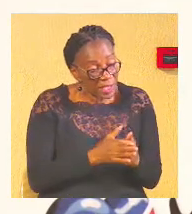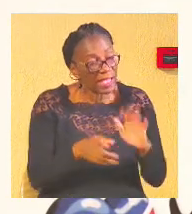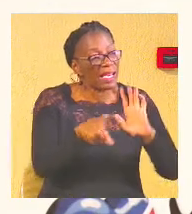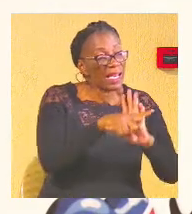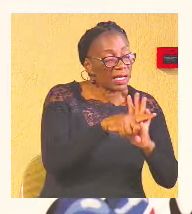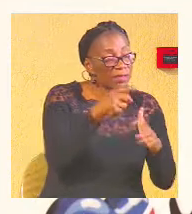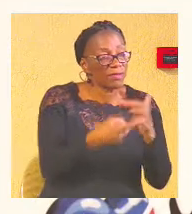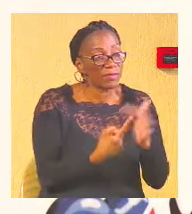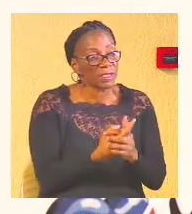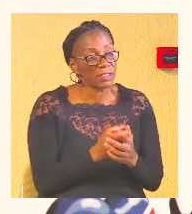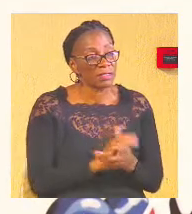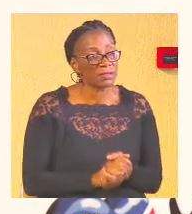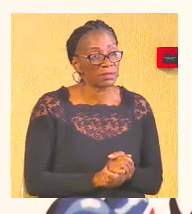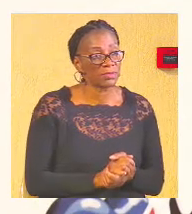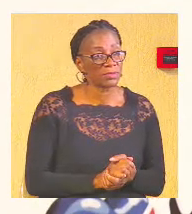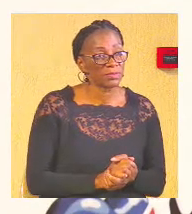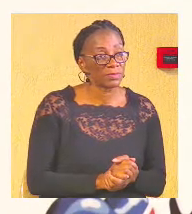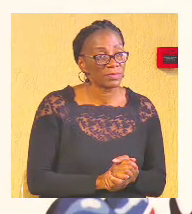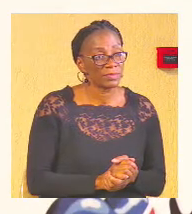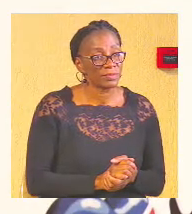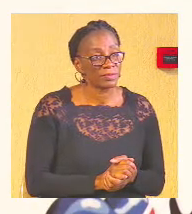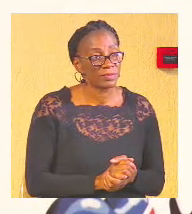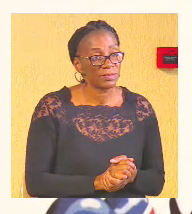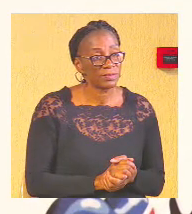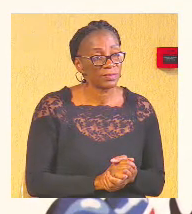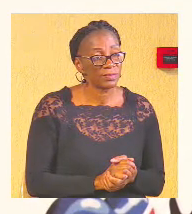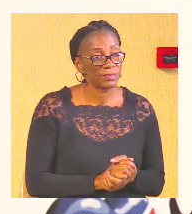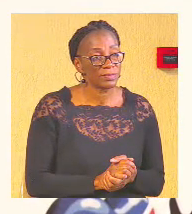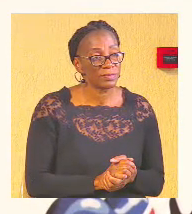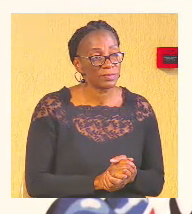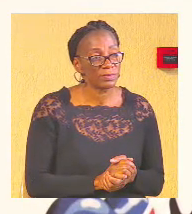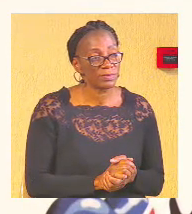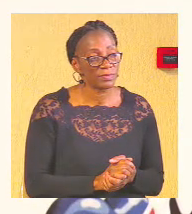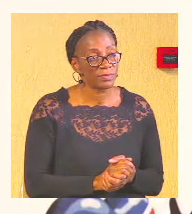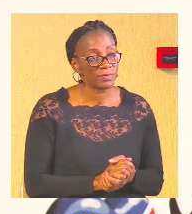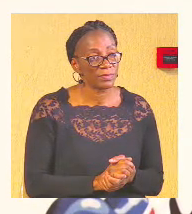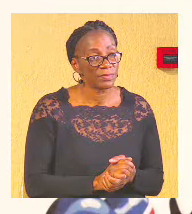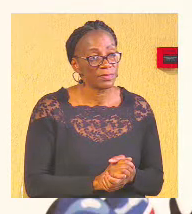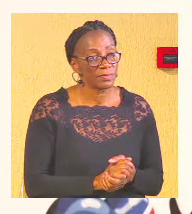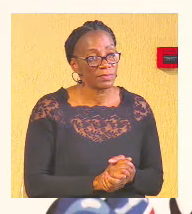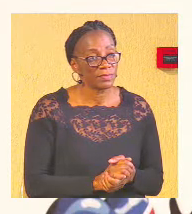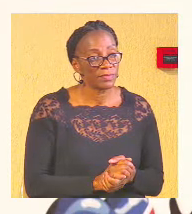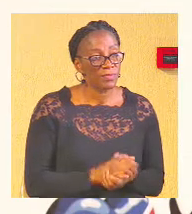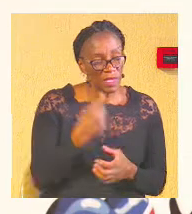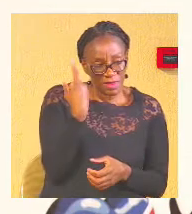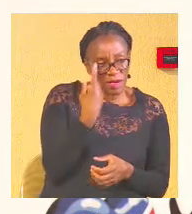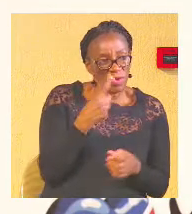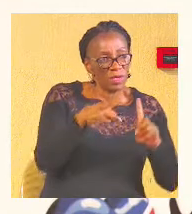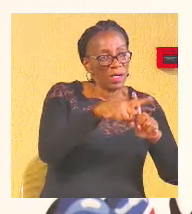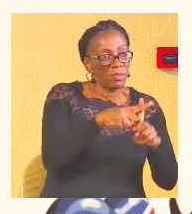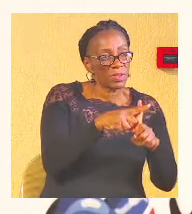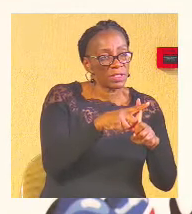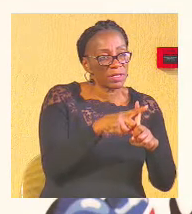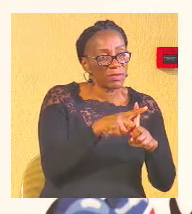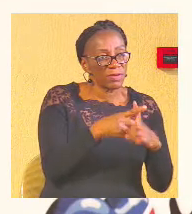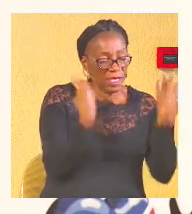if perhaps somebody got access to data showing a positive case, it's only the positive cases that are being